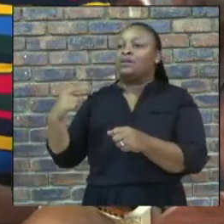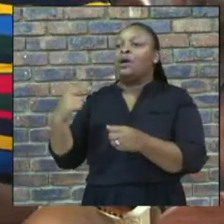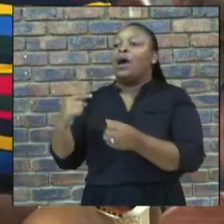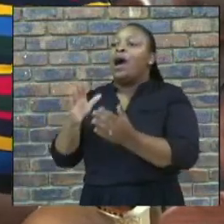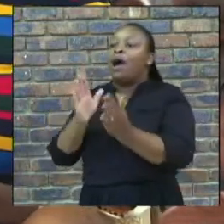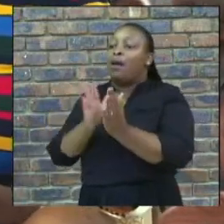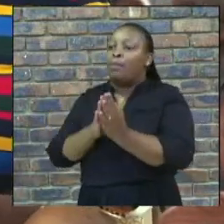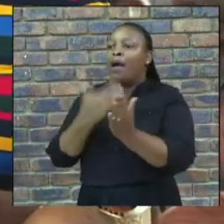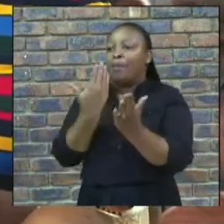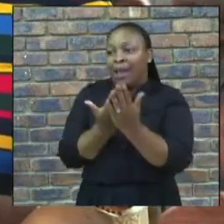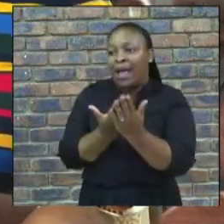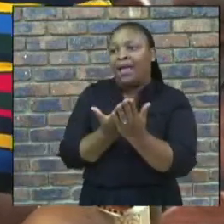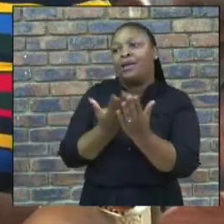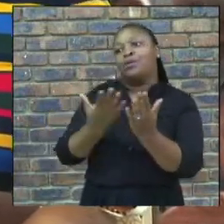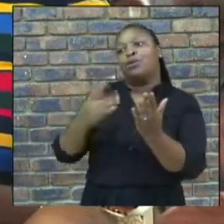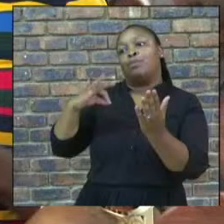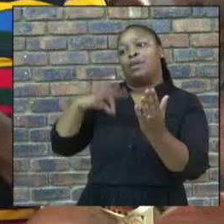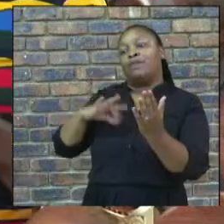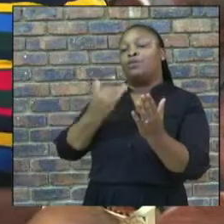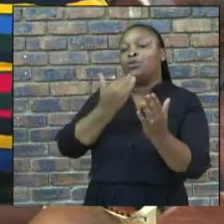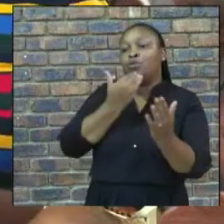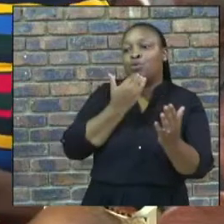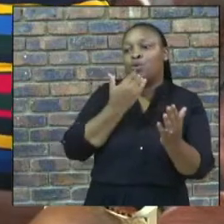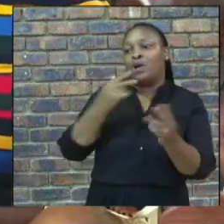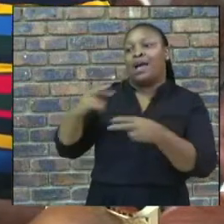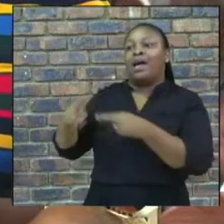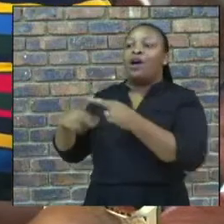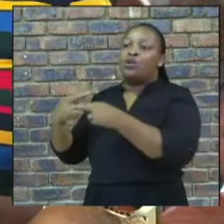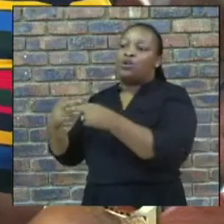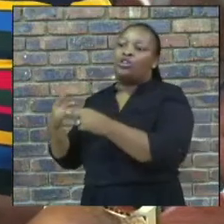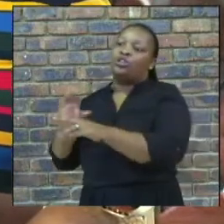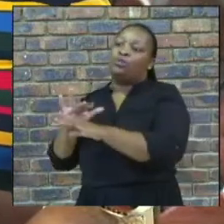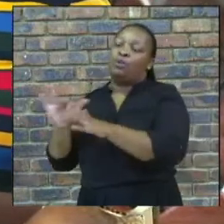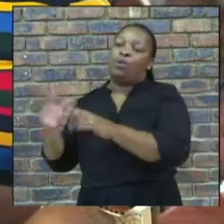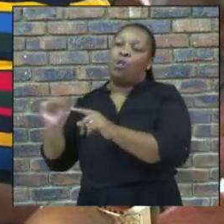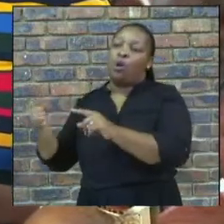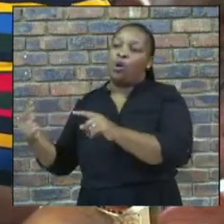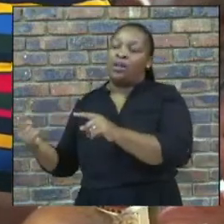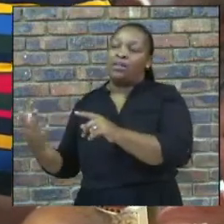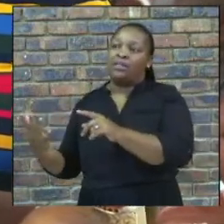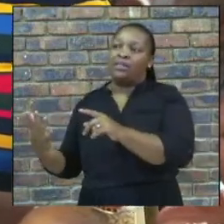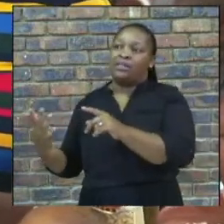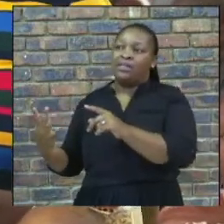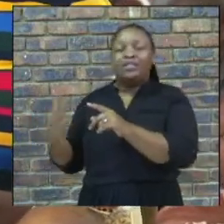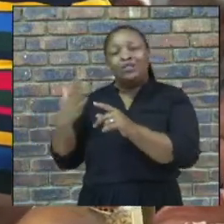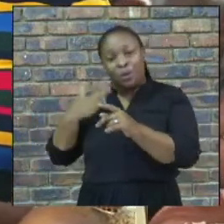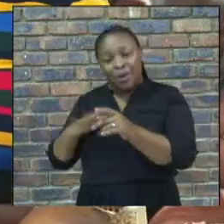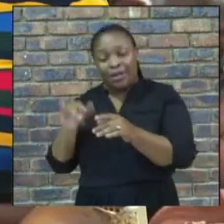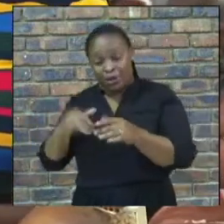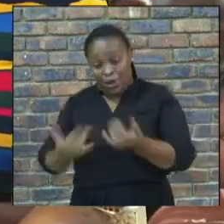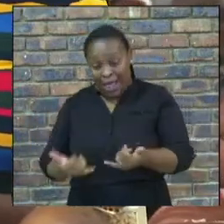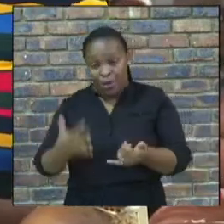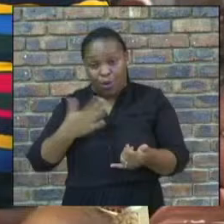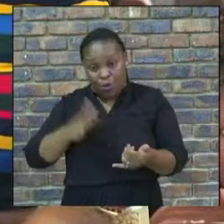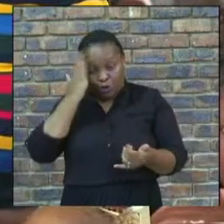same capitalists who are still continuing to benefit from our own resources. So what I foresee here is